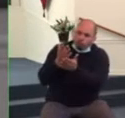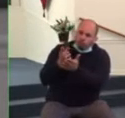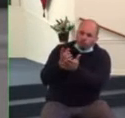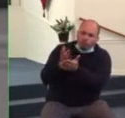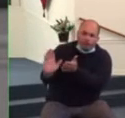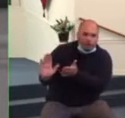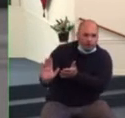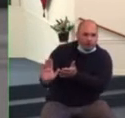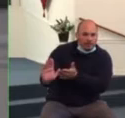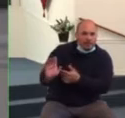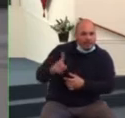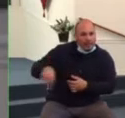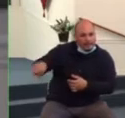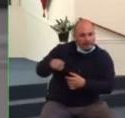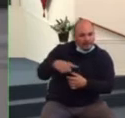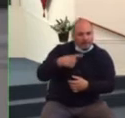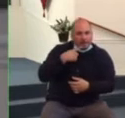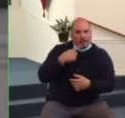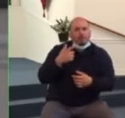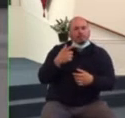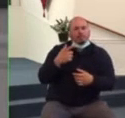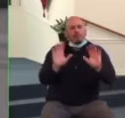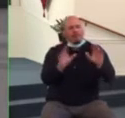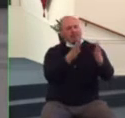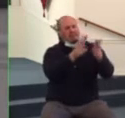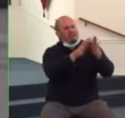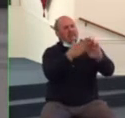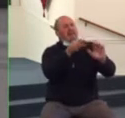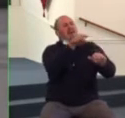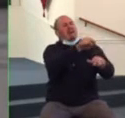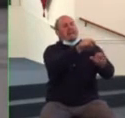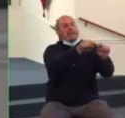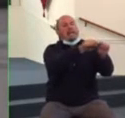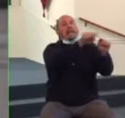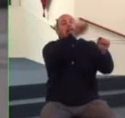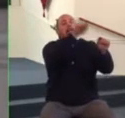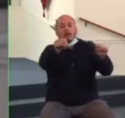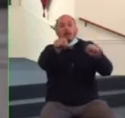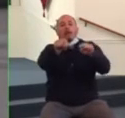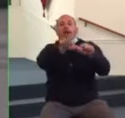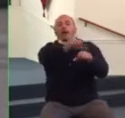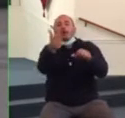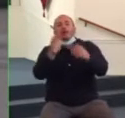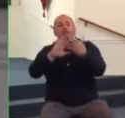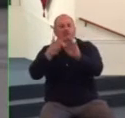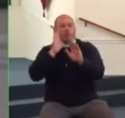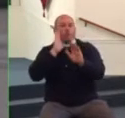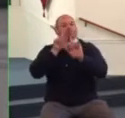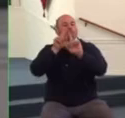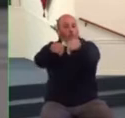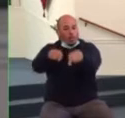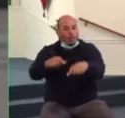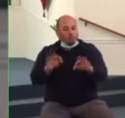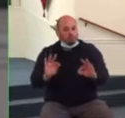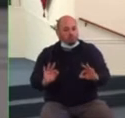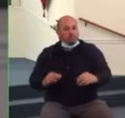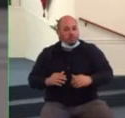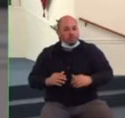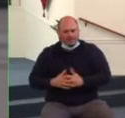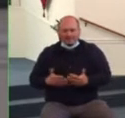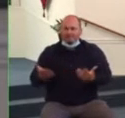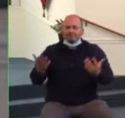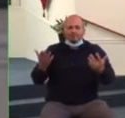out a cross-centered attitude, setting ourselves aside for the sake of Jesus, who set himself aside for us.